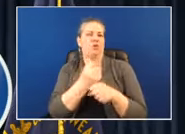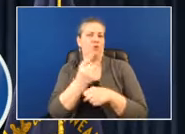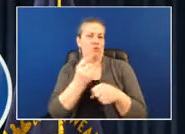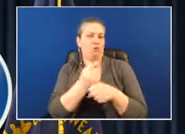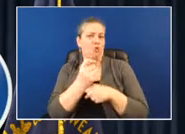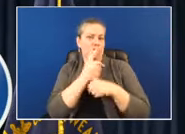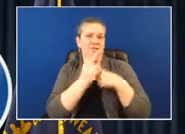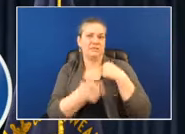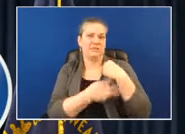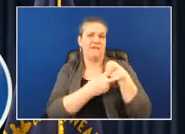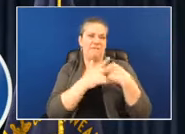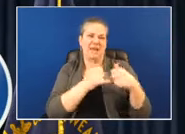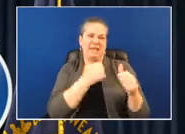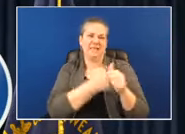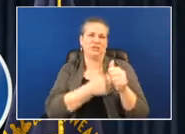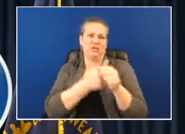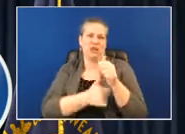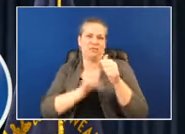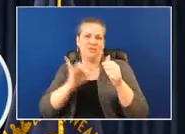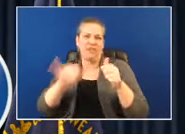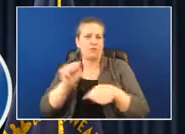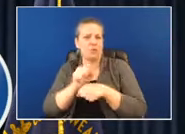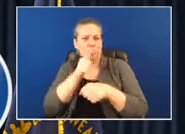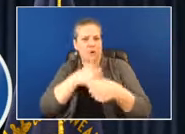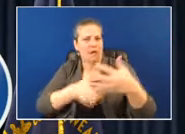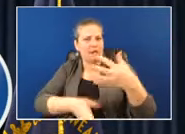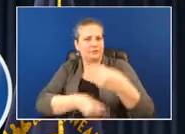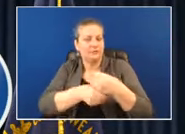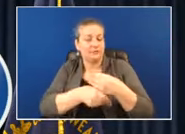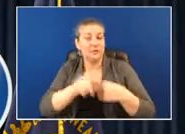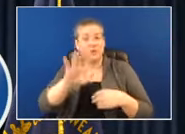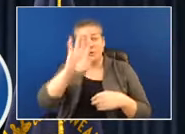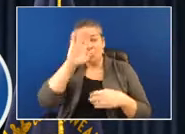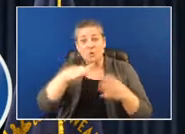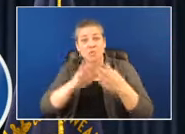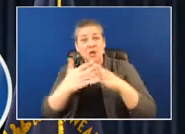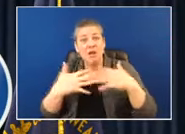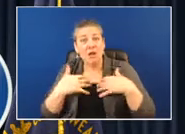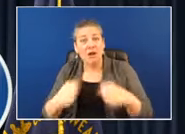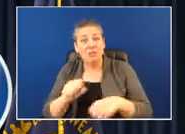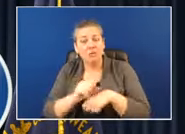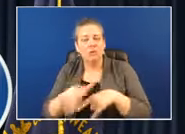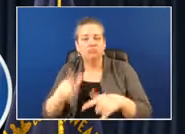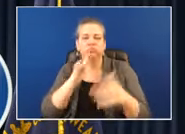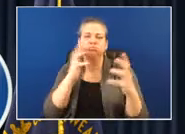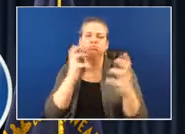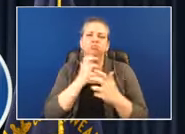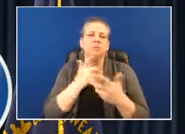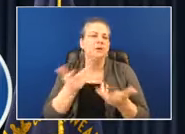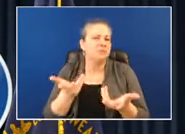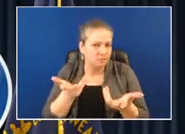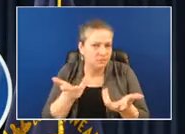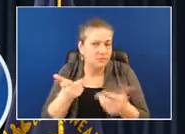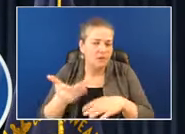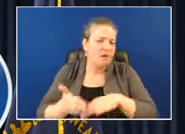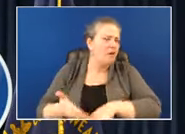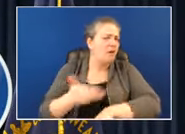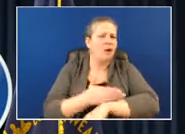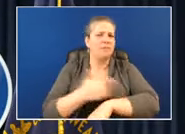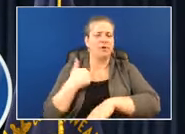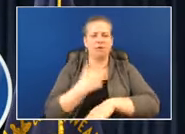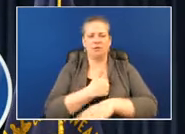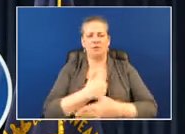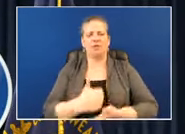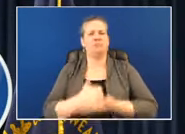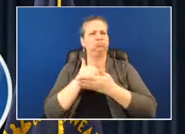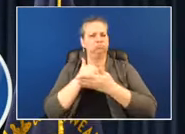workers that we're talking about. Our community health workers are amazing, and they are helping us to improve the overall health of the Commonwealth, which